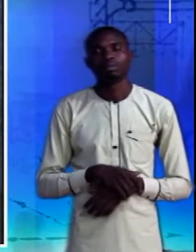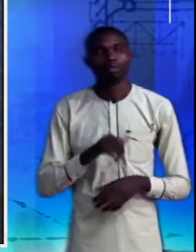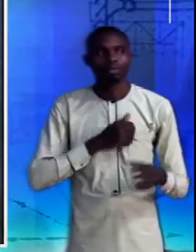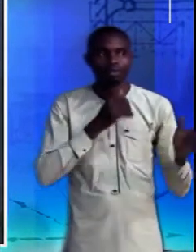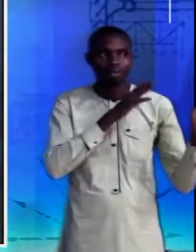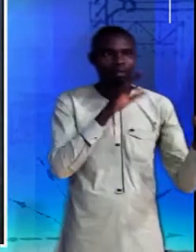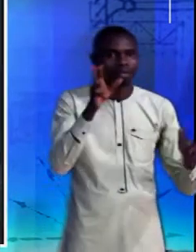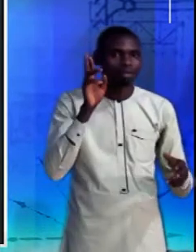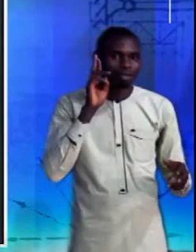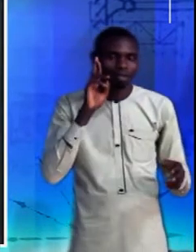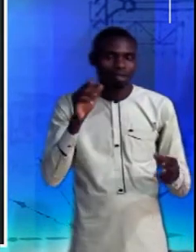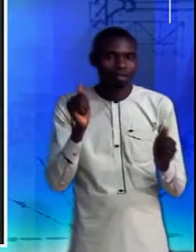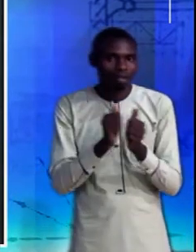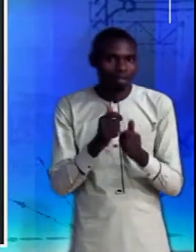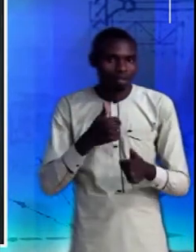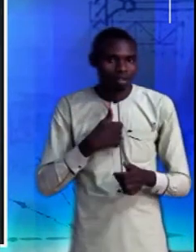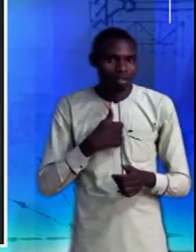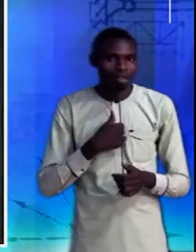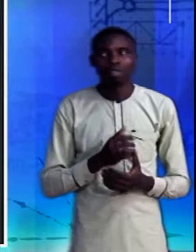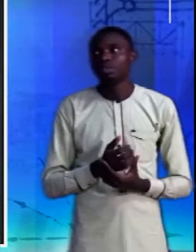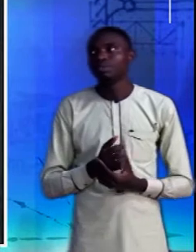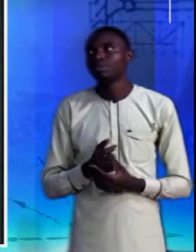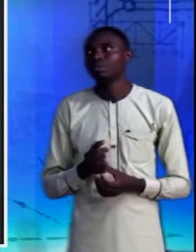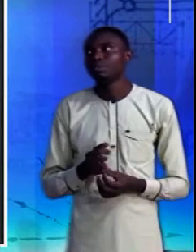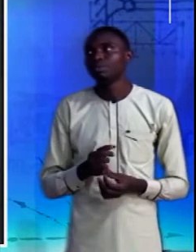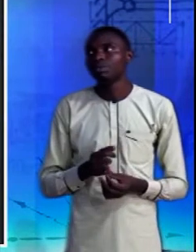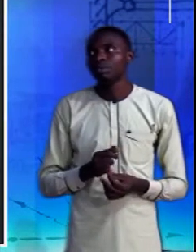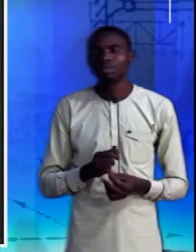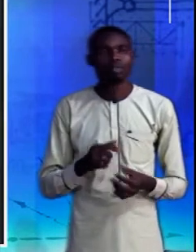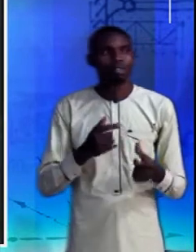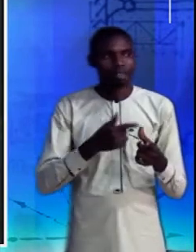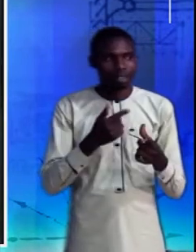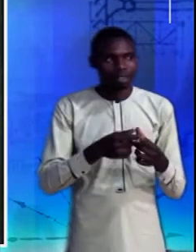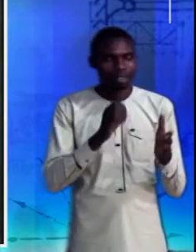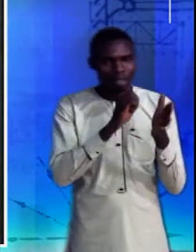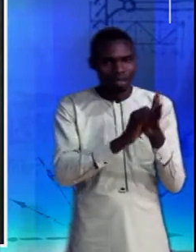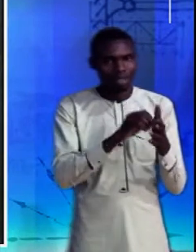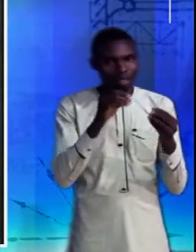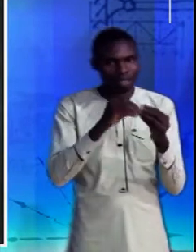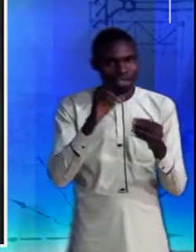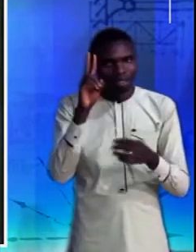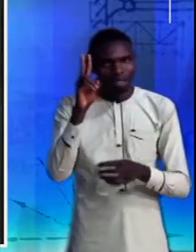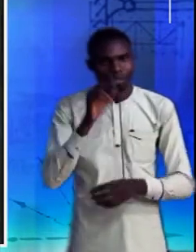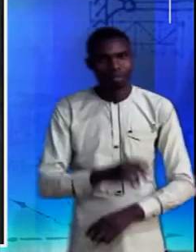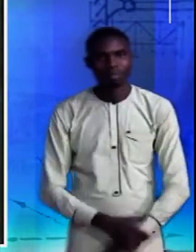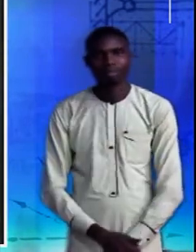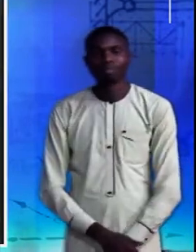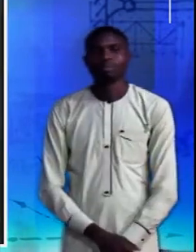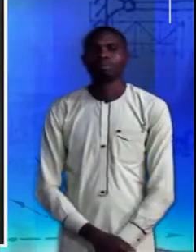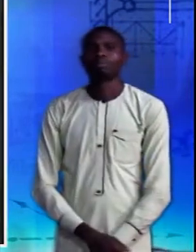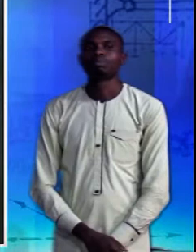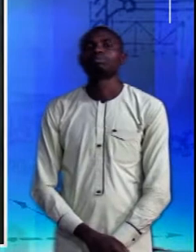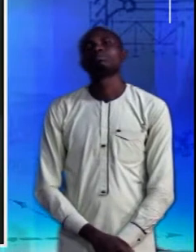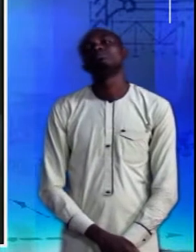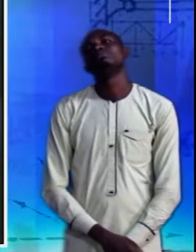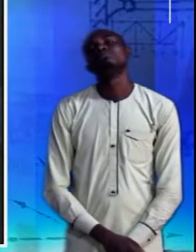problem, I hope you are with me. Yes. The solution of this problem is, now